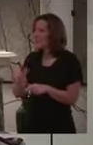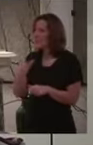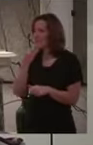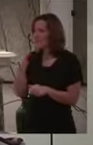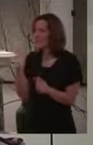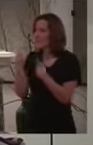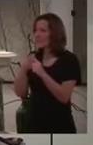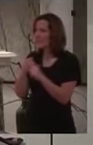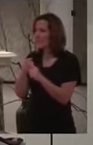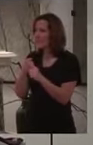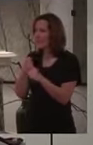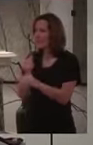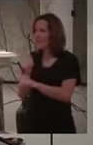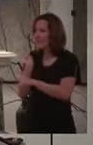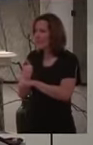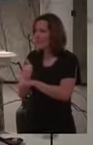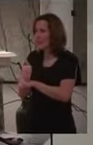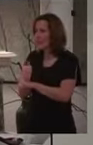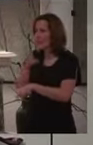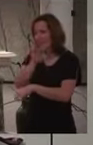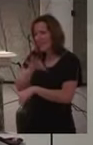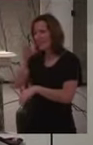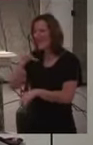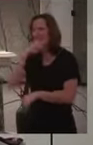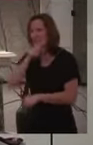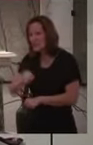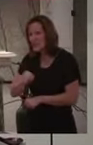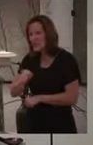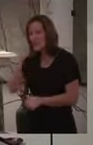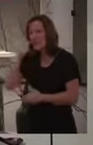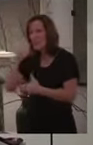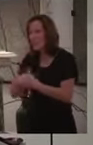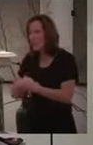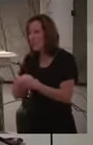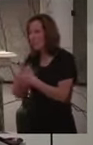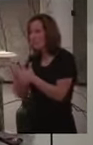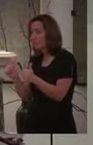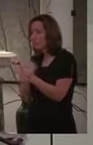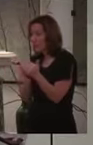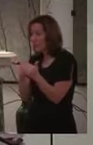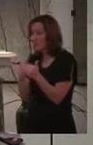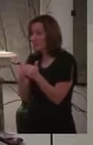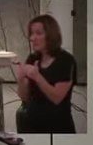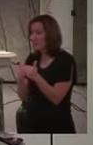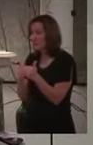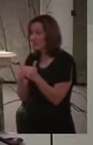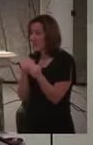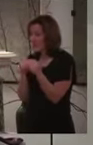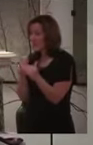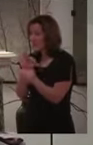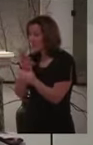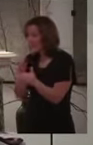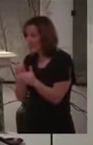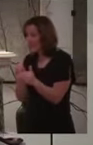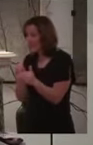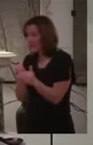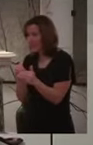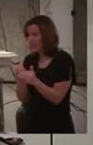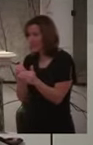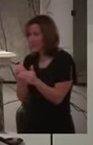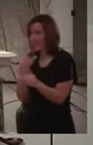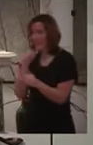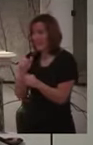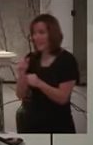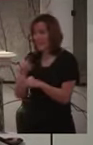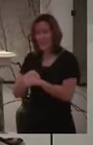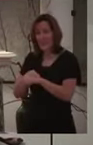it wasn't until Abraham was 99, with Sarah close behind and biological clocks long kaput.